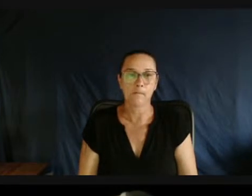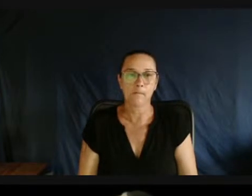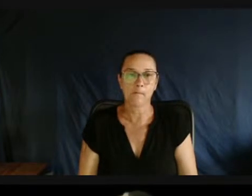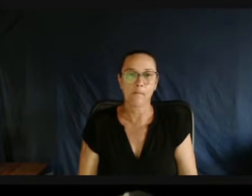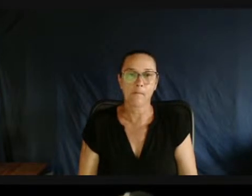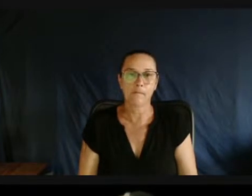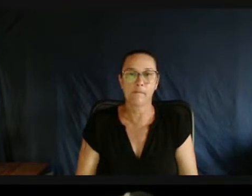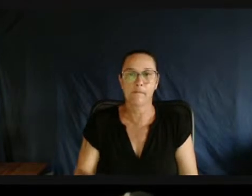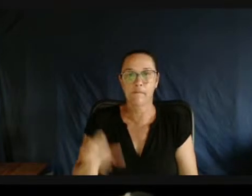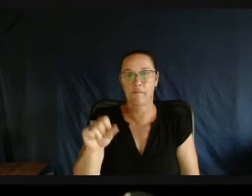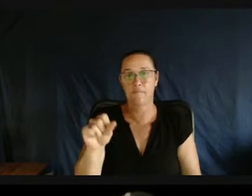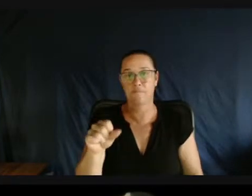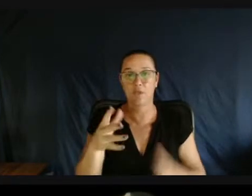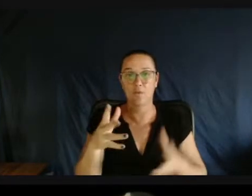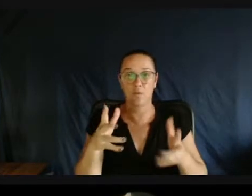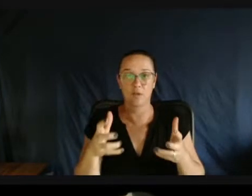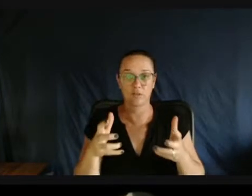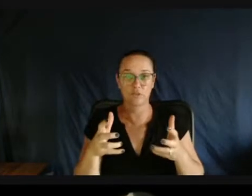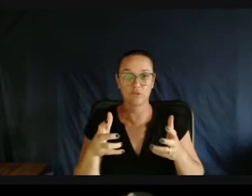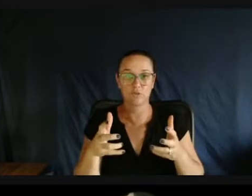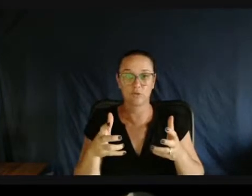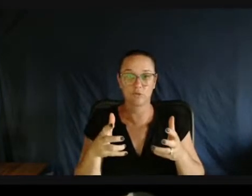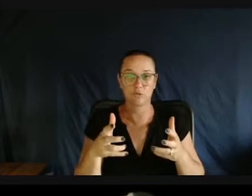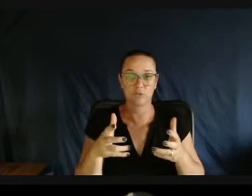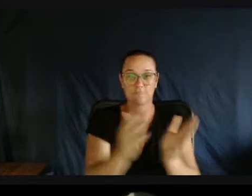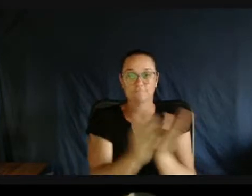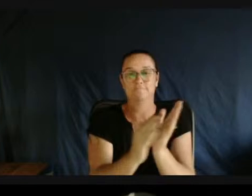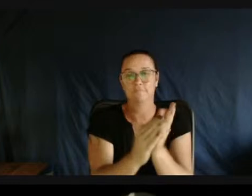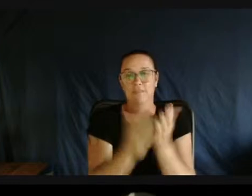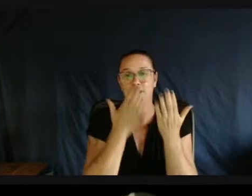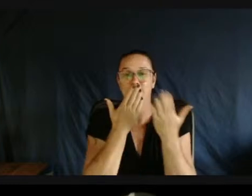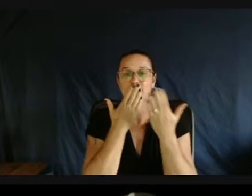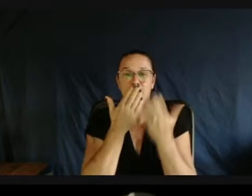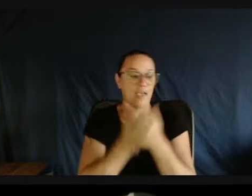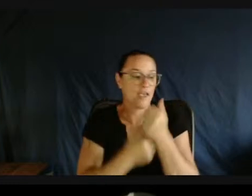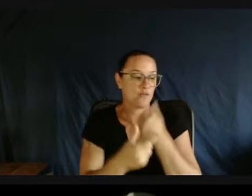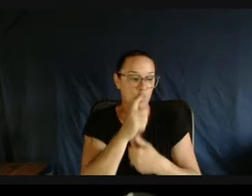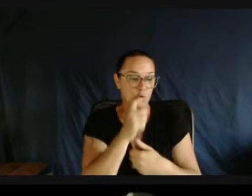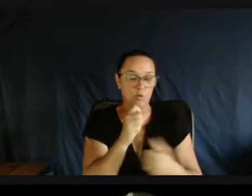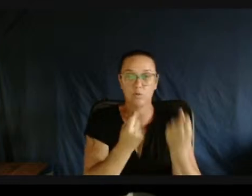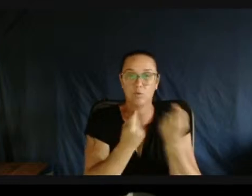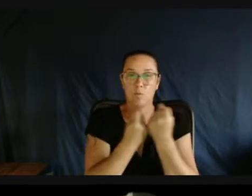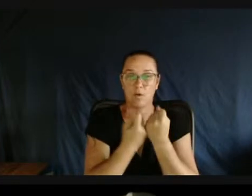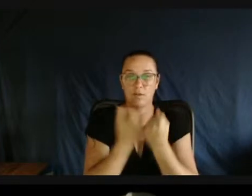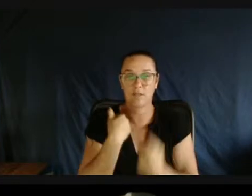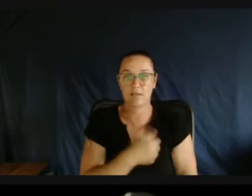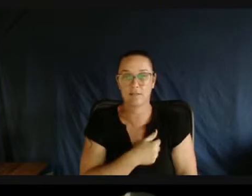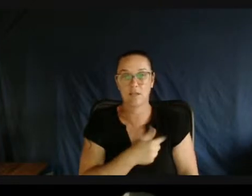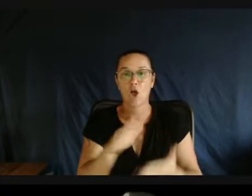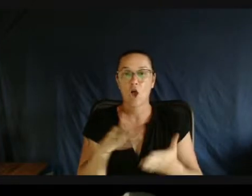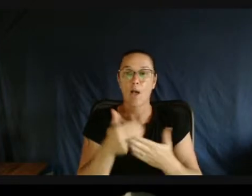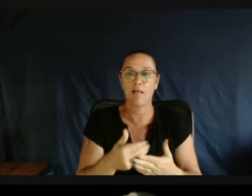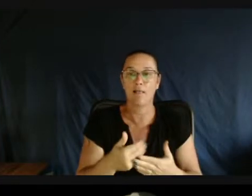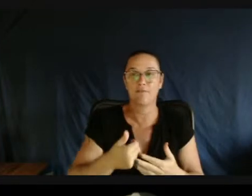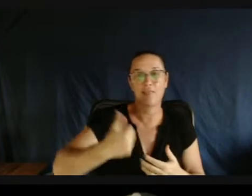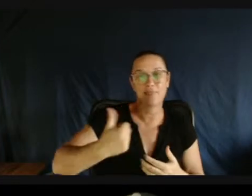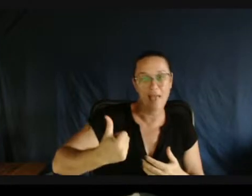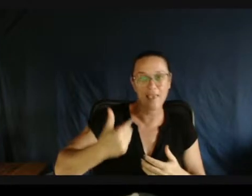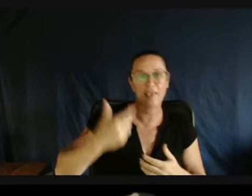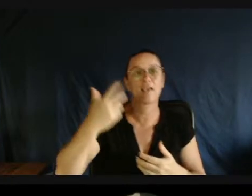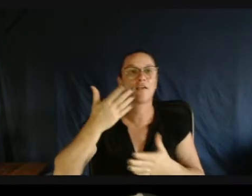So yeah, we'd just like to, shout out everybody that supports us here. The likes, subscriptions, the shares, all that stuff does go and